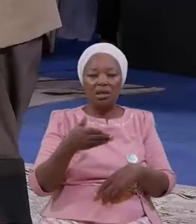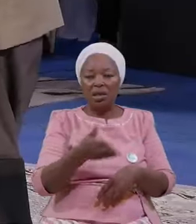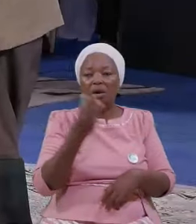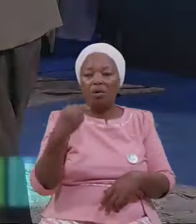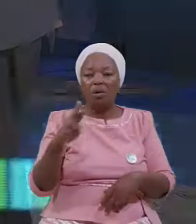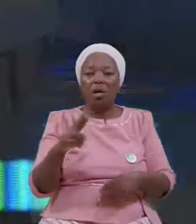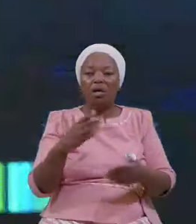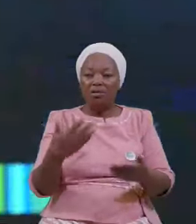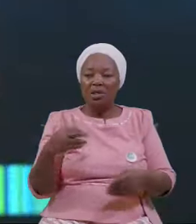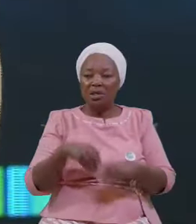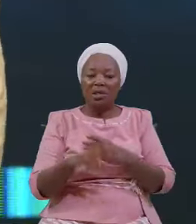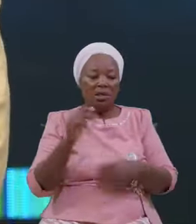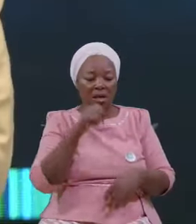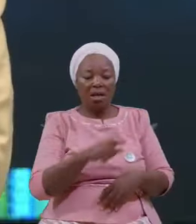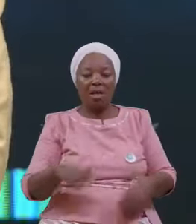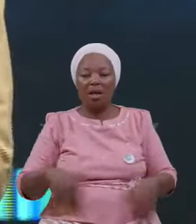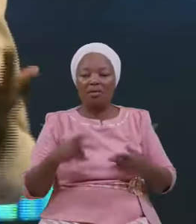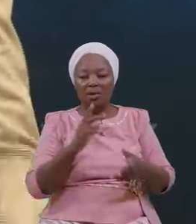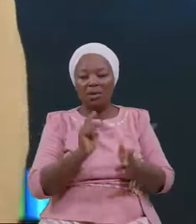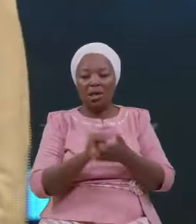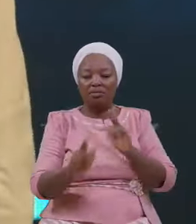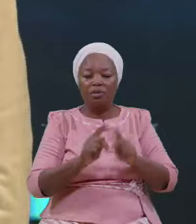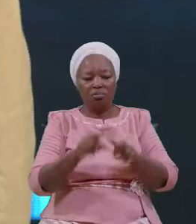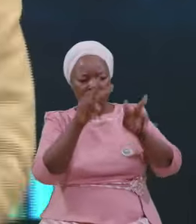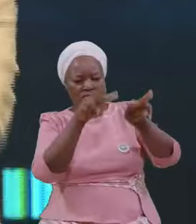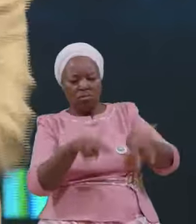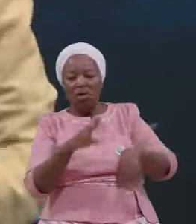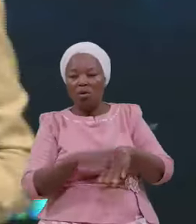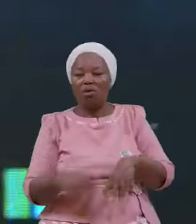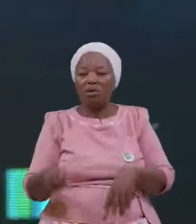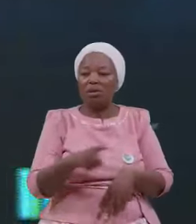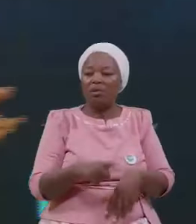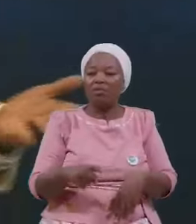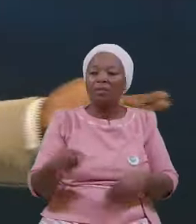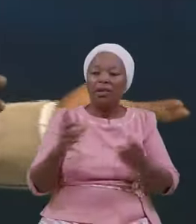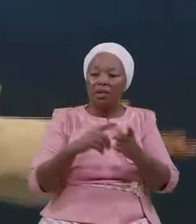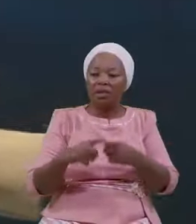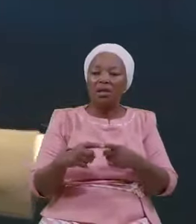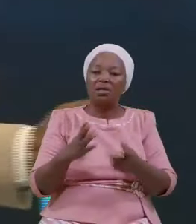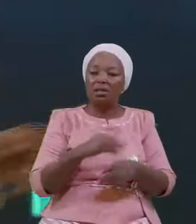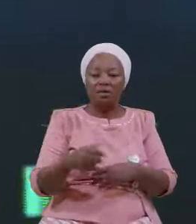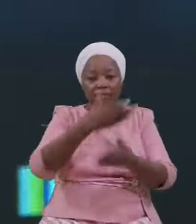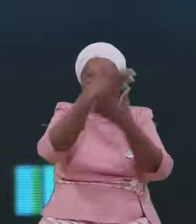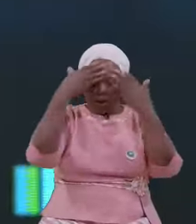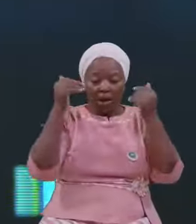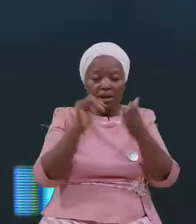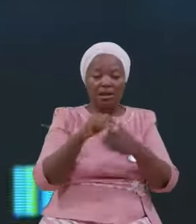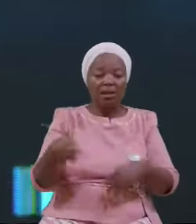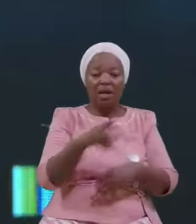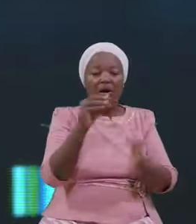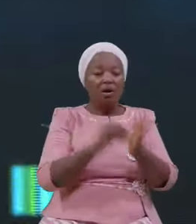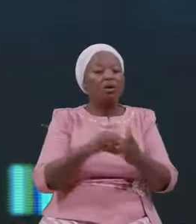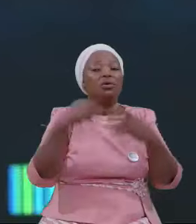people looked down on, condemned. In short, they forgot their own sin and